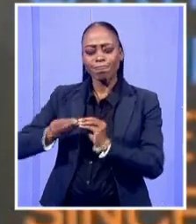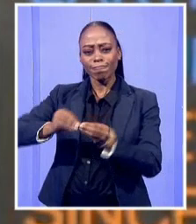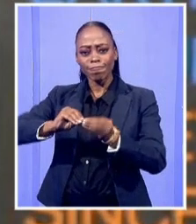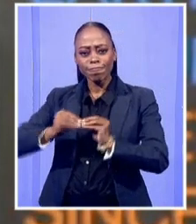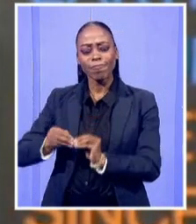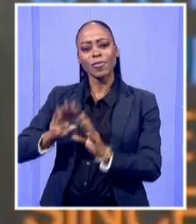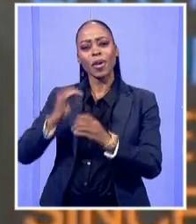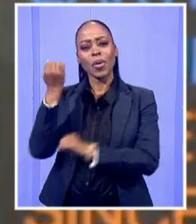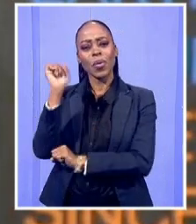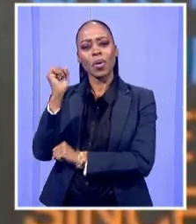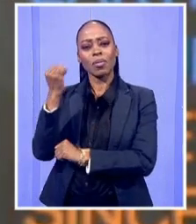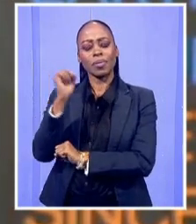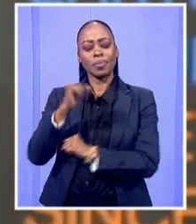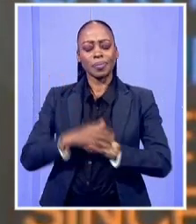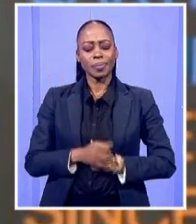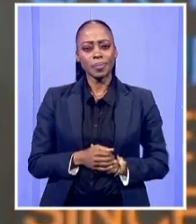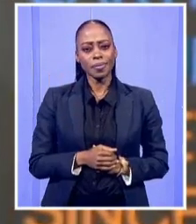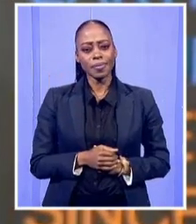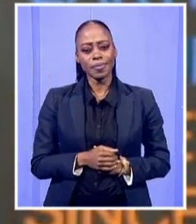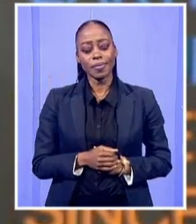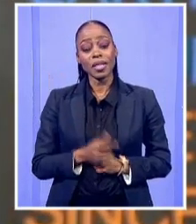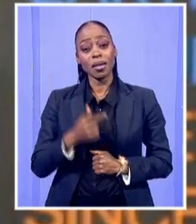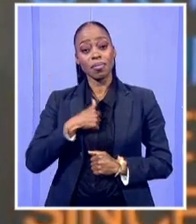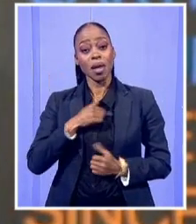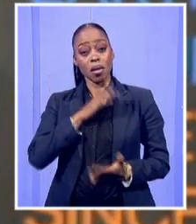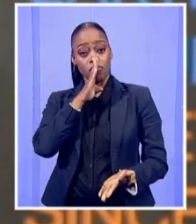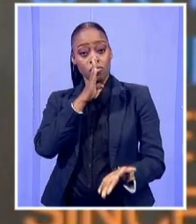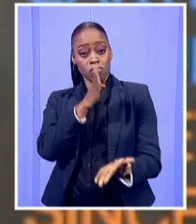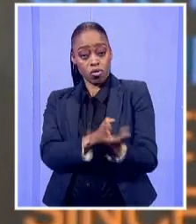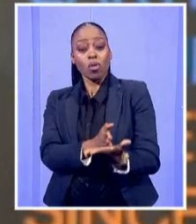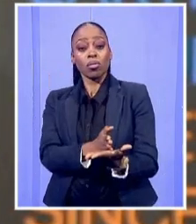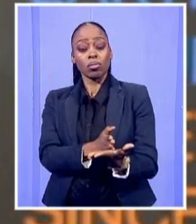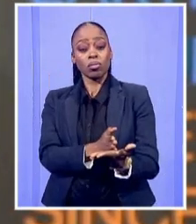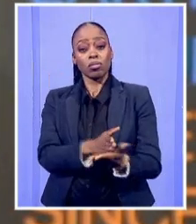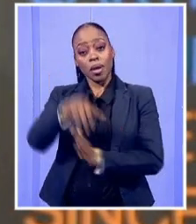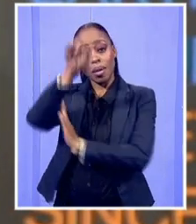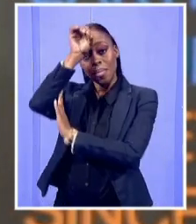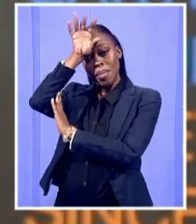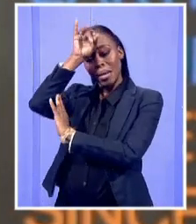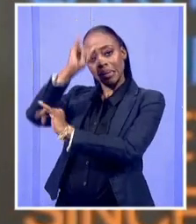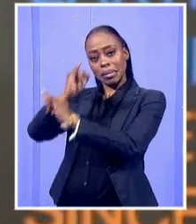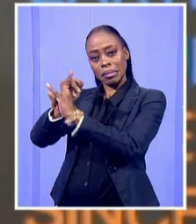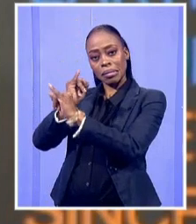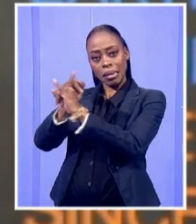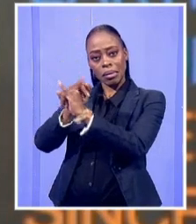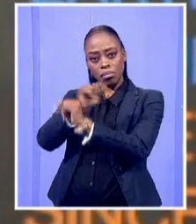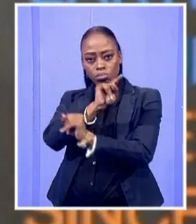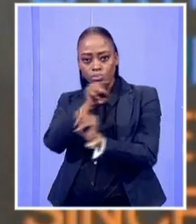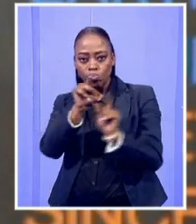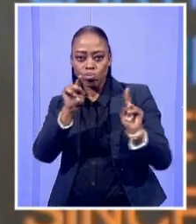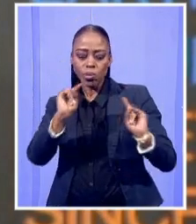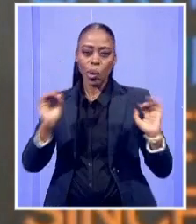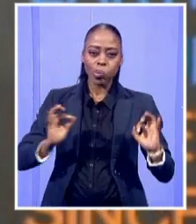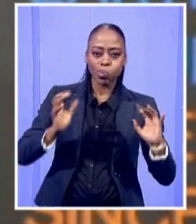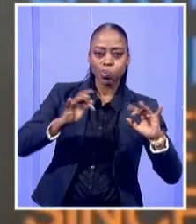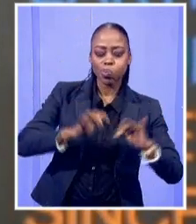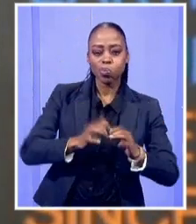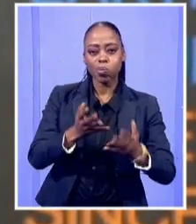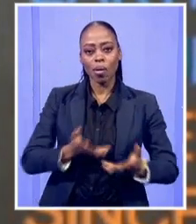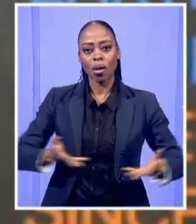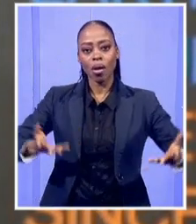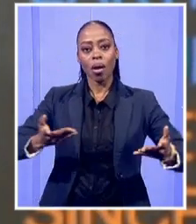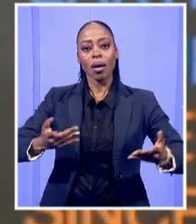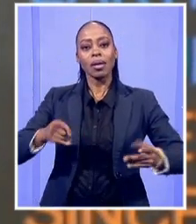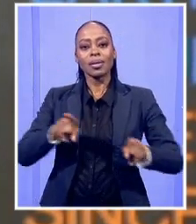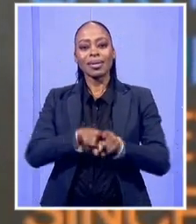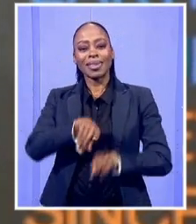equipment. I'm quite certain that your customers in the mining industry, some of whom are here today, are as grateful as we